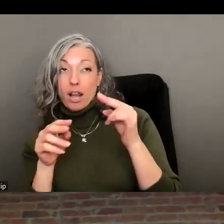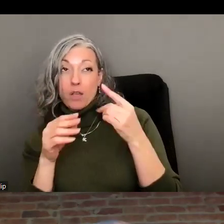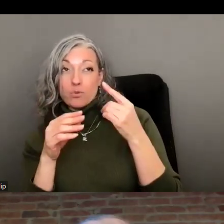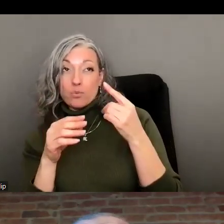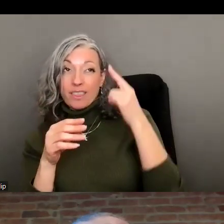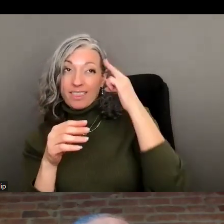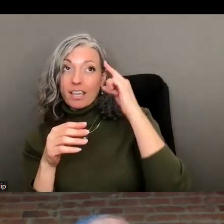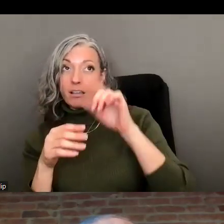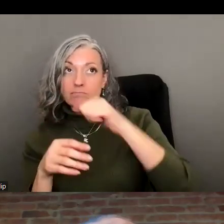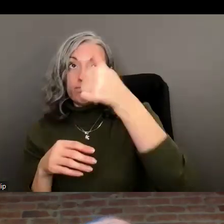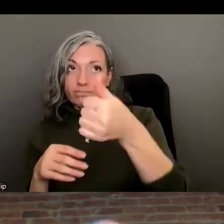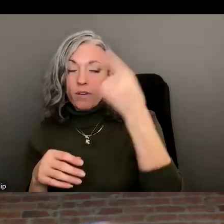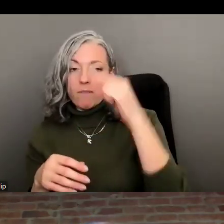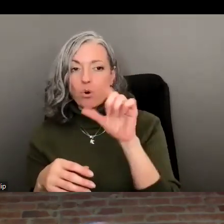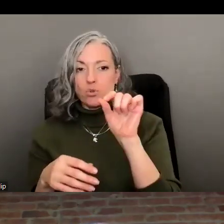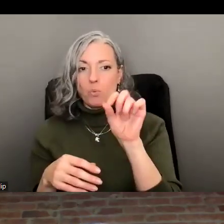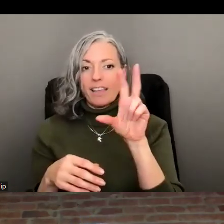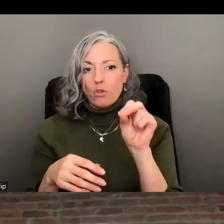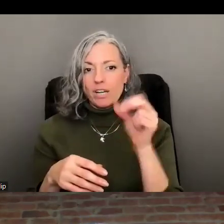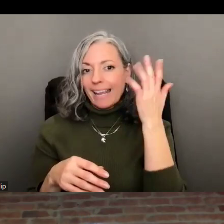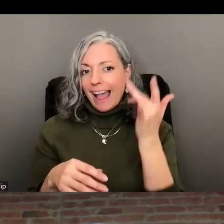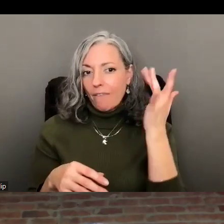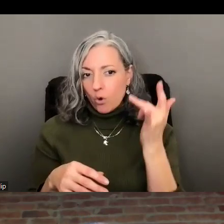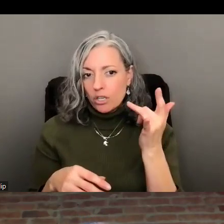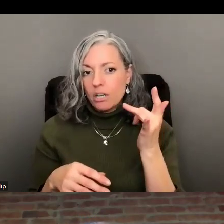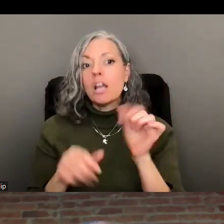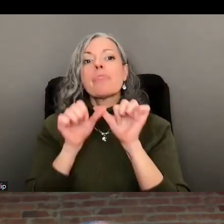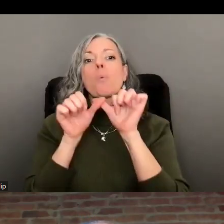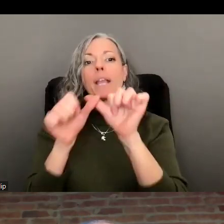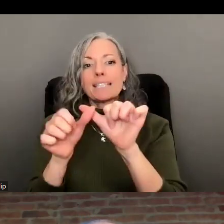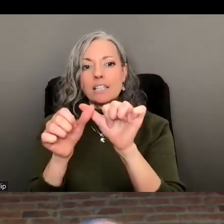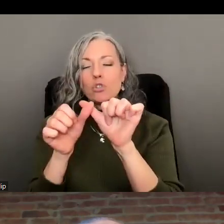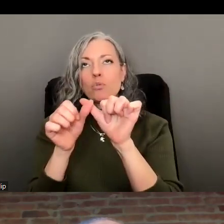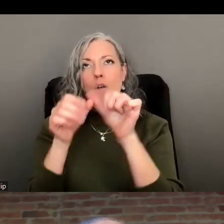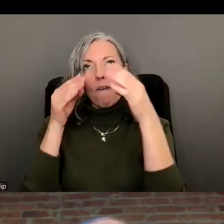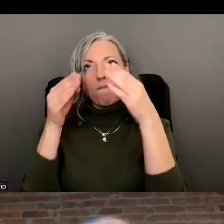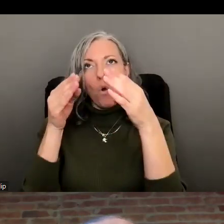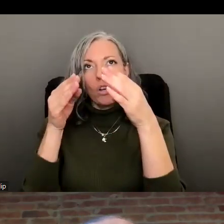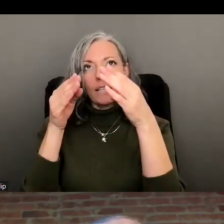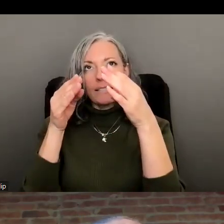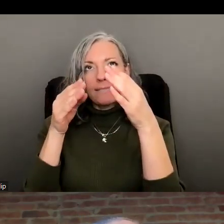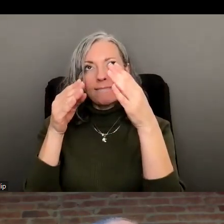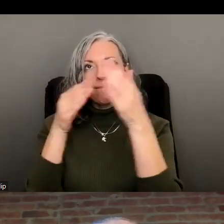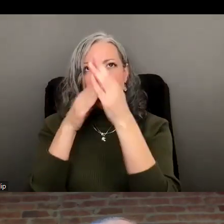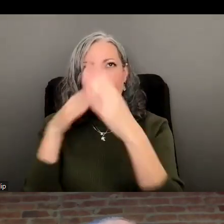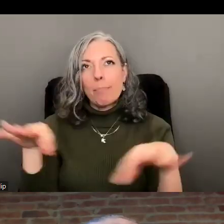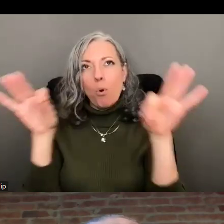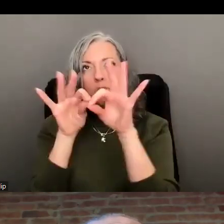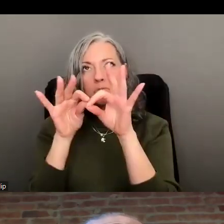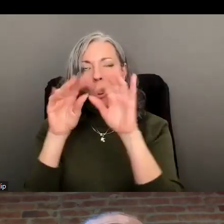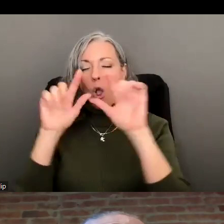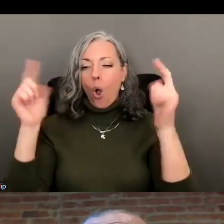implementation of California 2030, that we continue to hold those values true and that we do this work collectively and with a